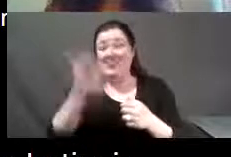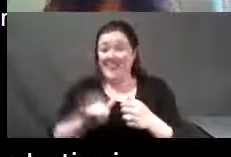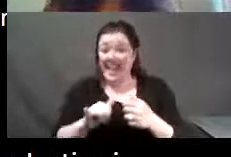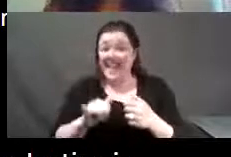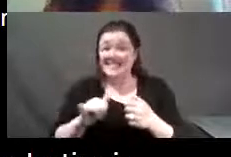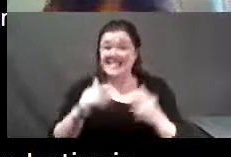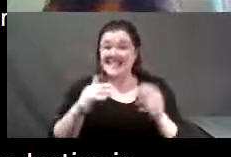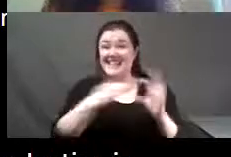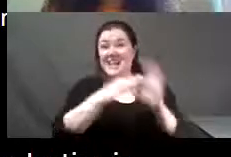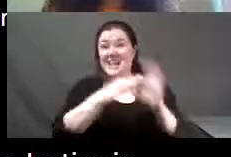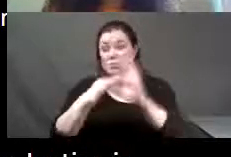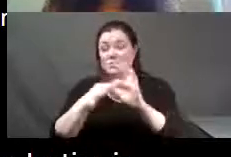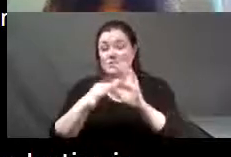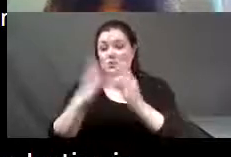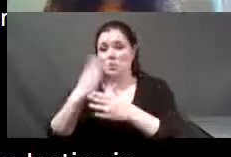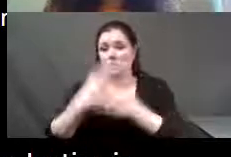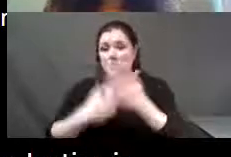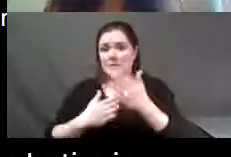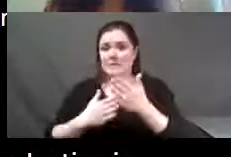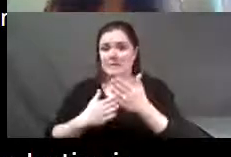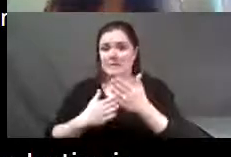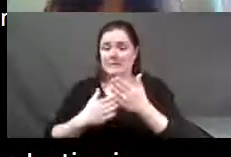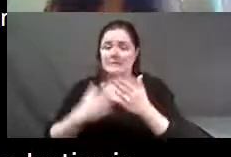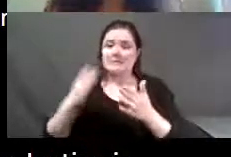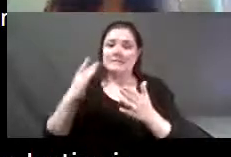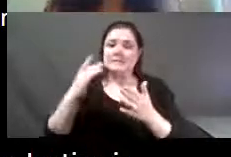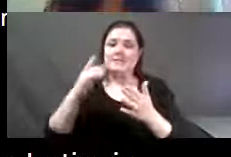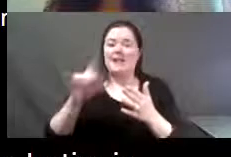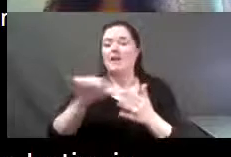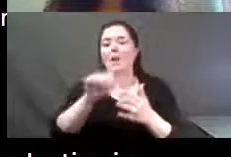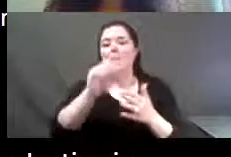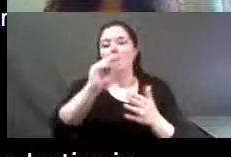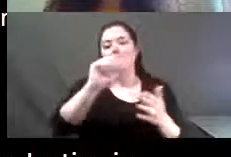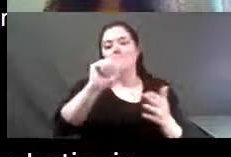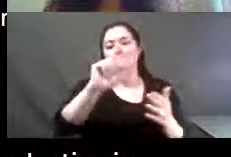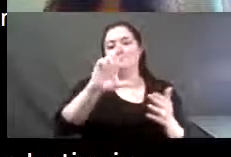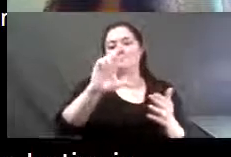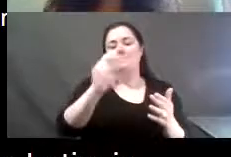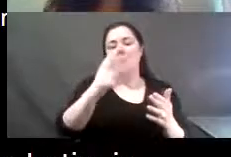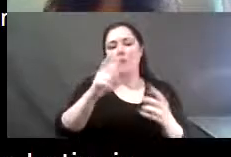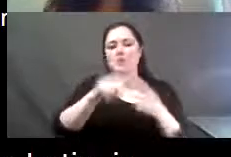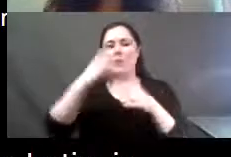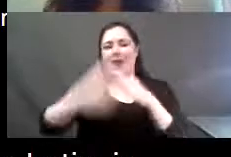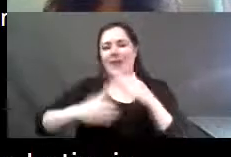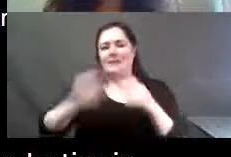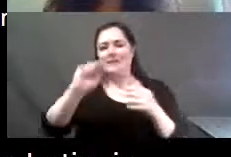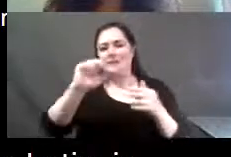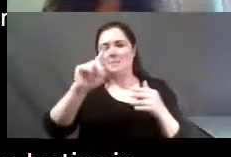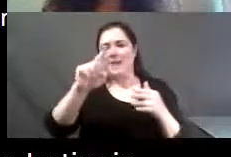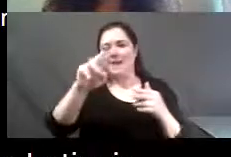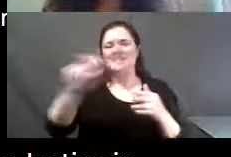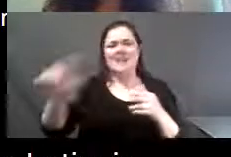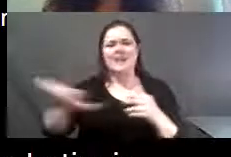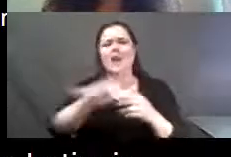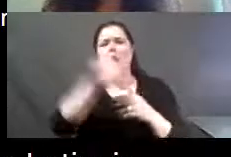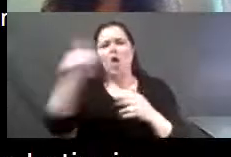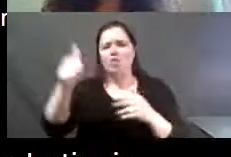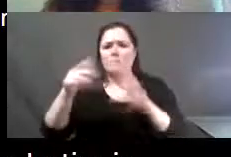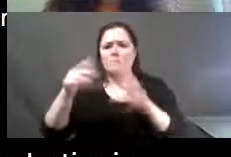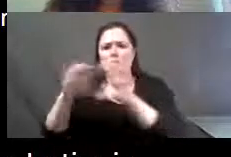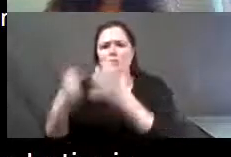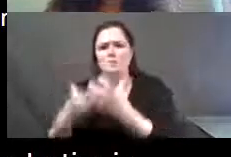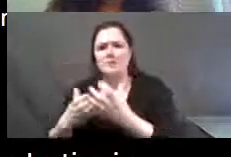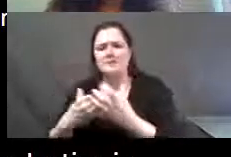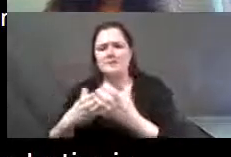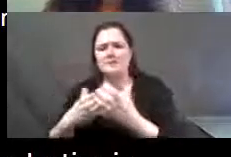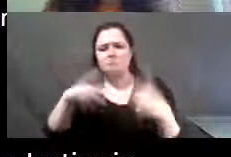think March to End the Madness and other movements could definitely see eye to eye on how to address that in the